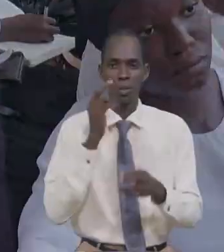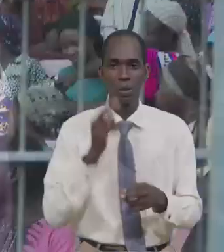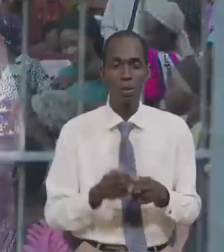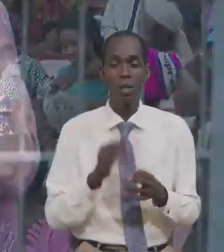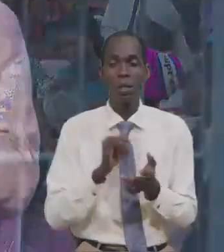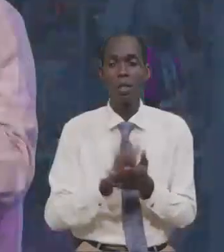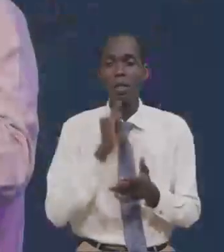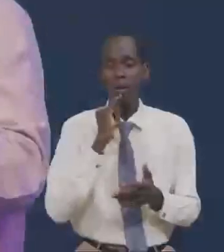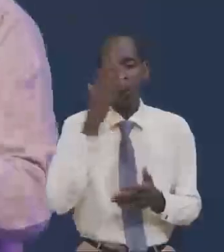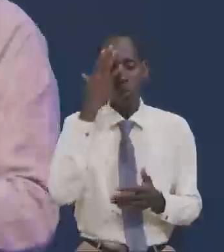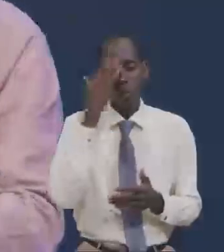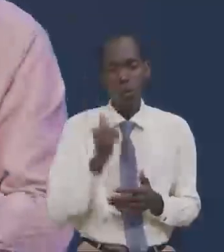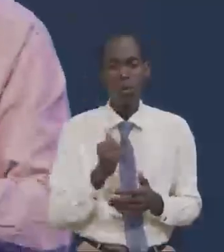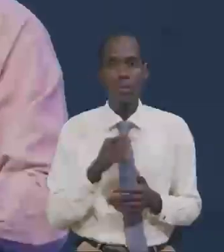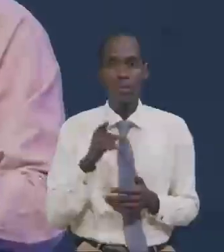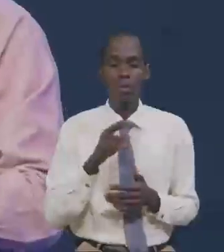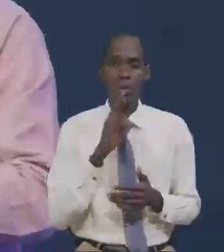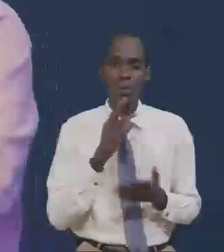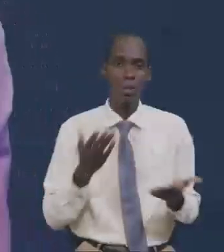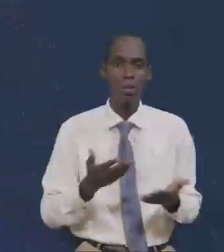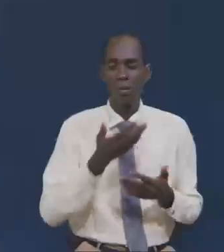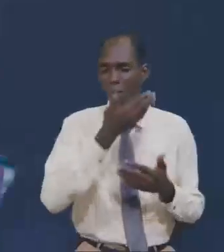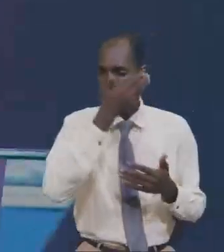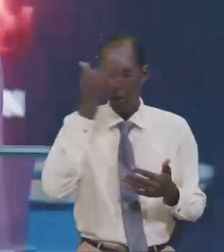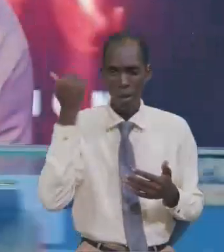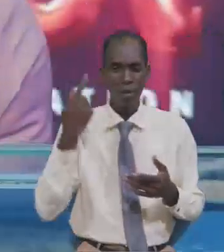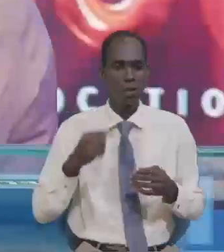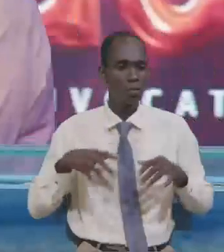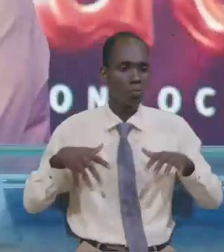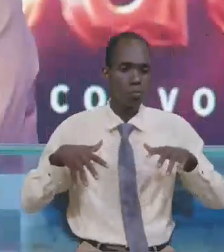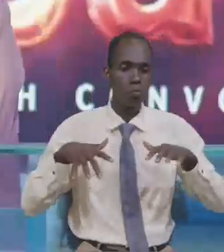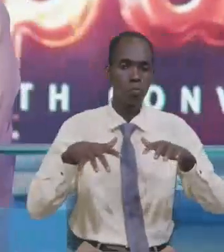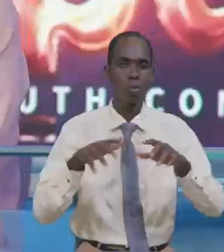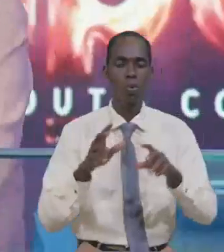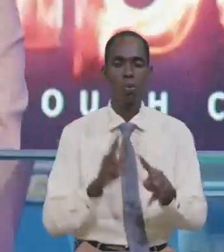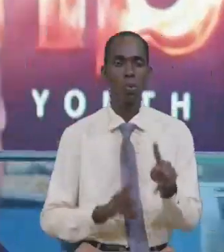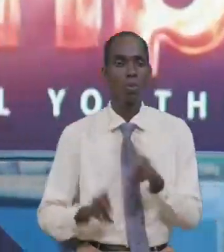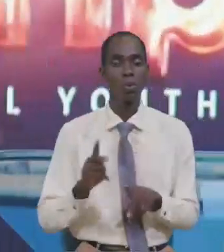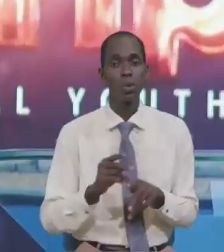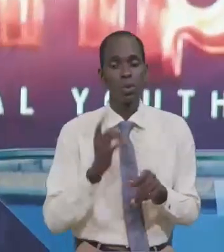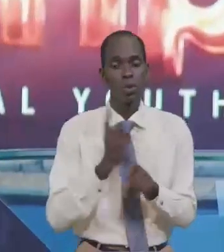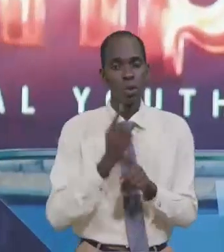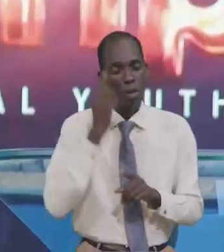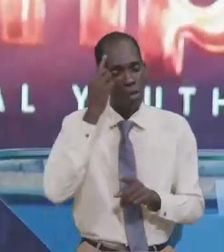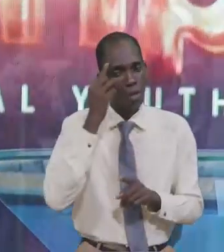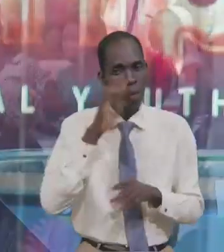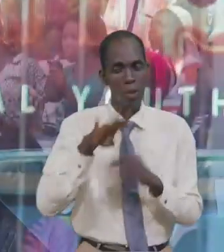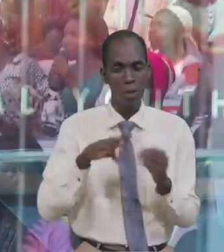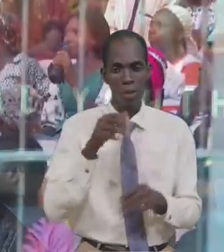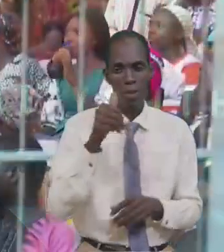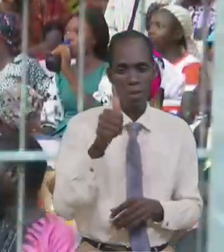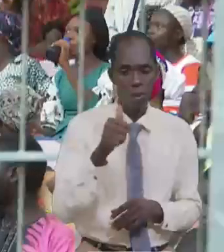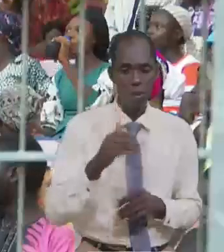and myself one on one. That your life will be taken up by